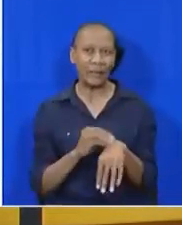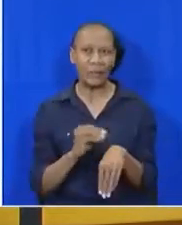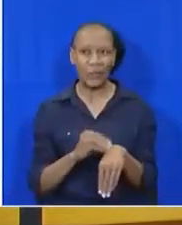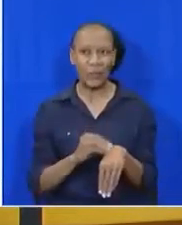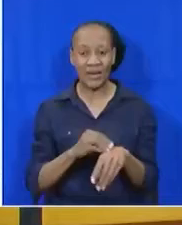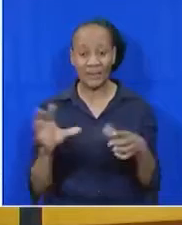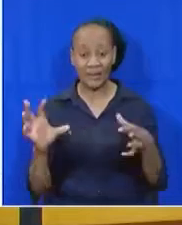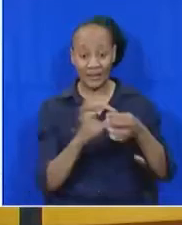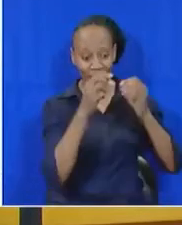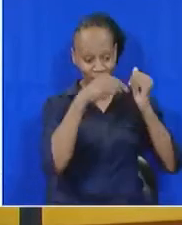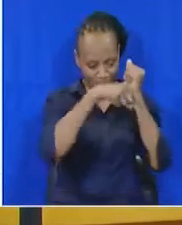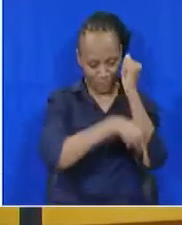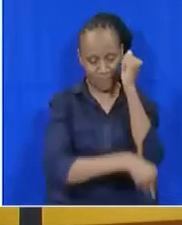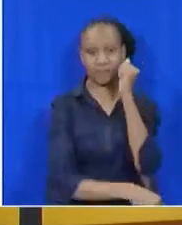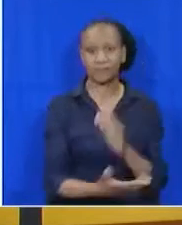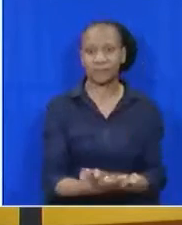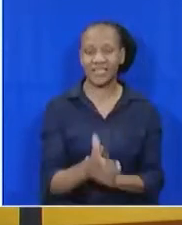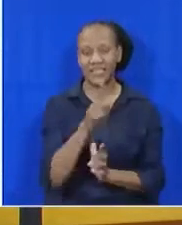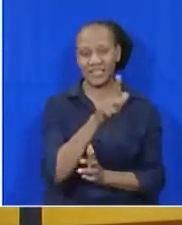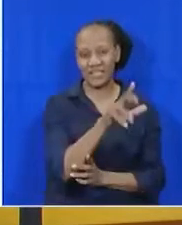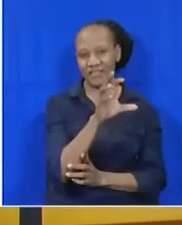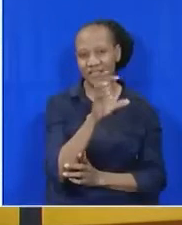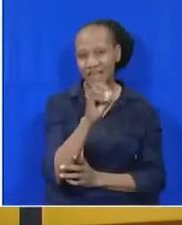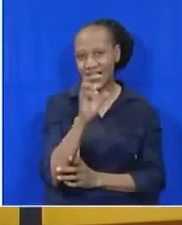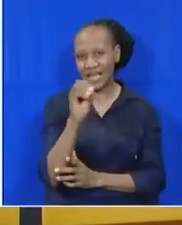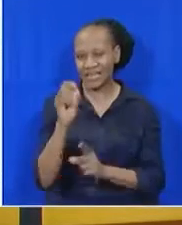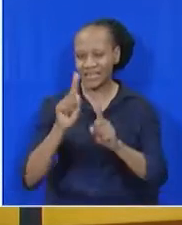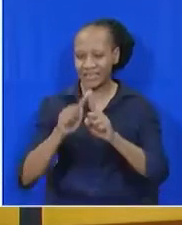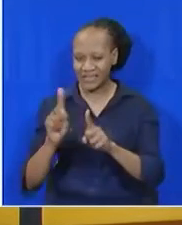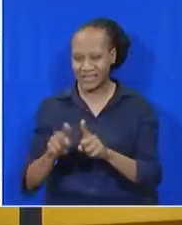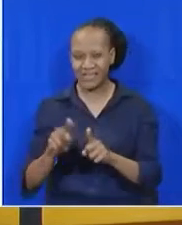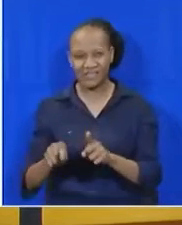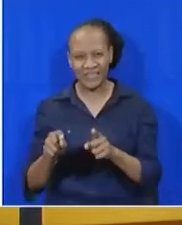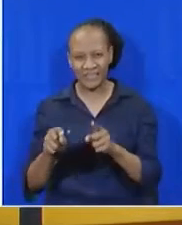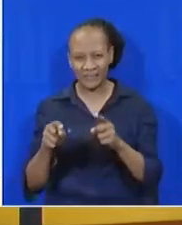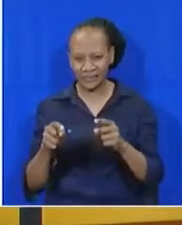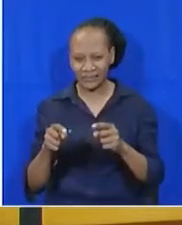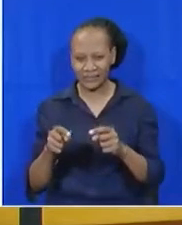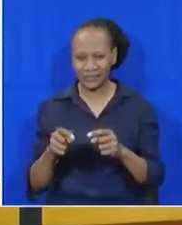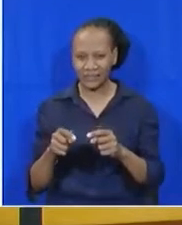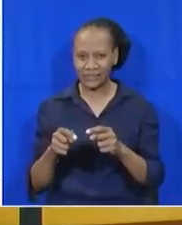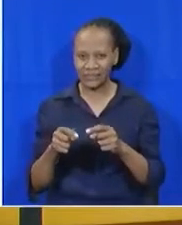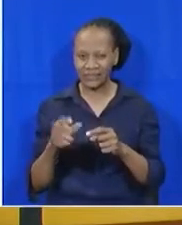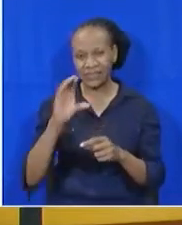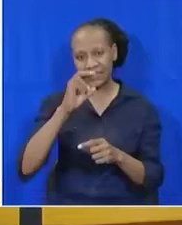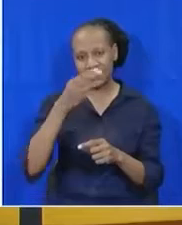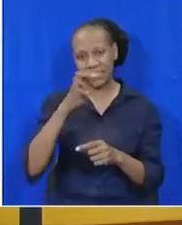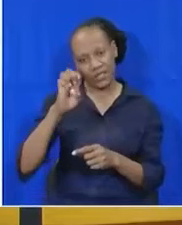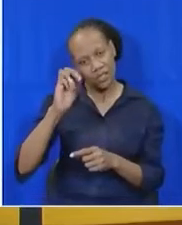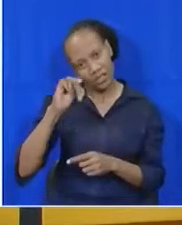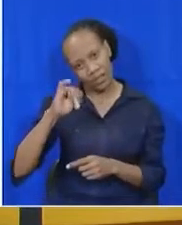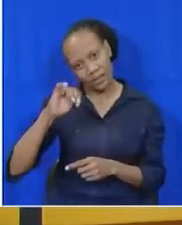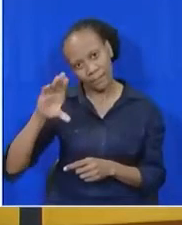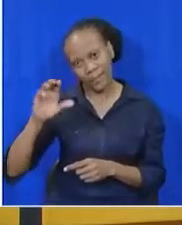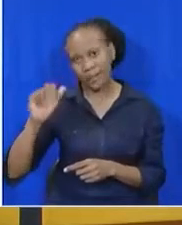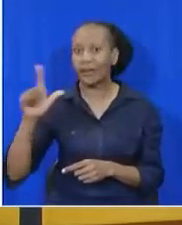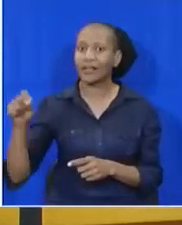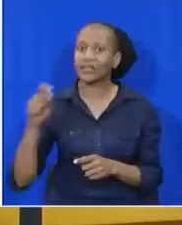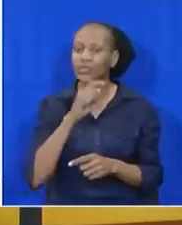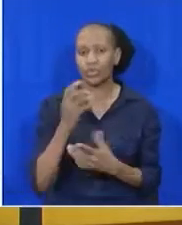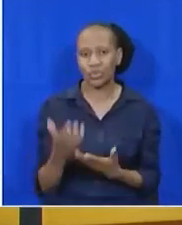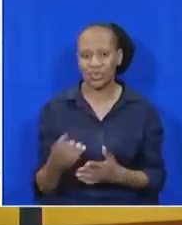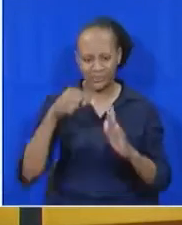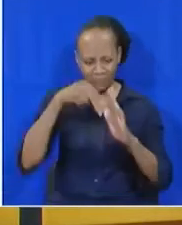fracking. Up to 700 different chemicals are used in the mixture that is forced into the ground, and there